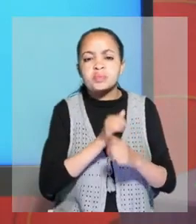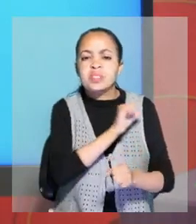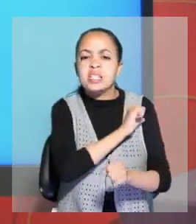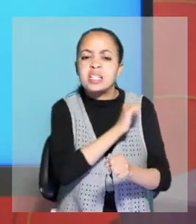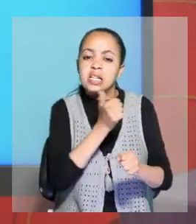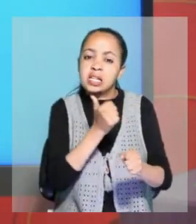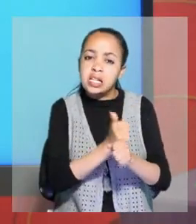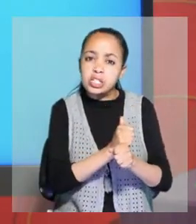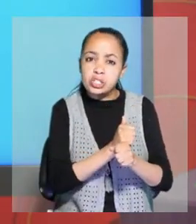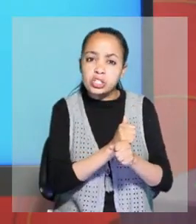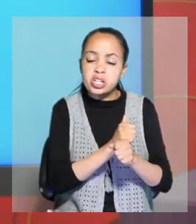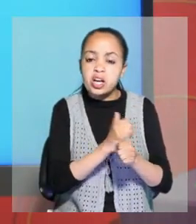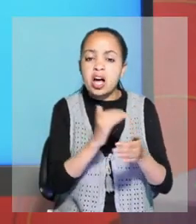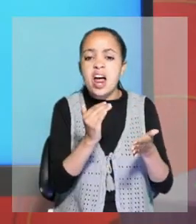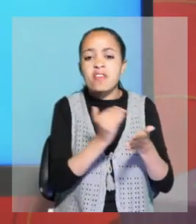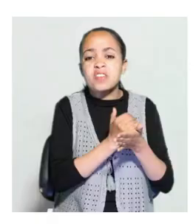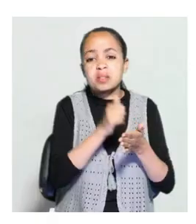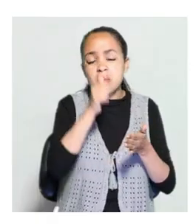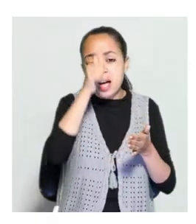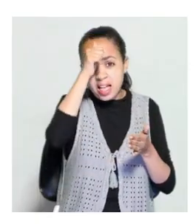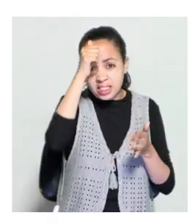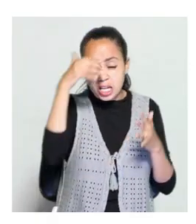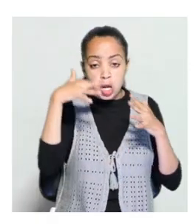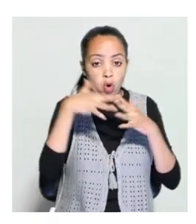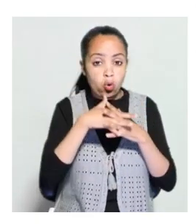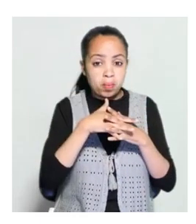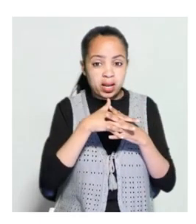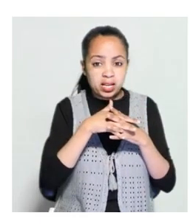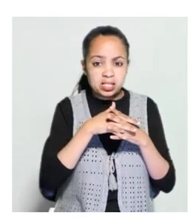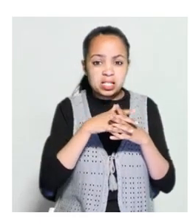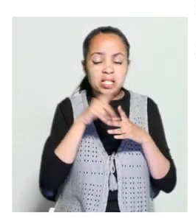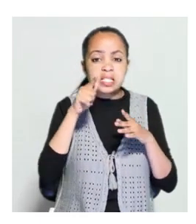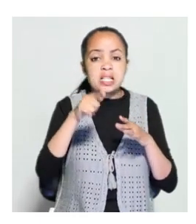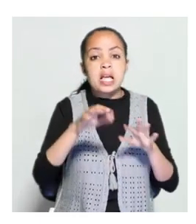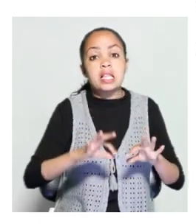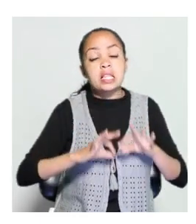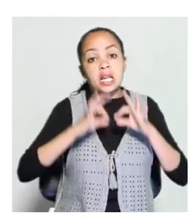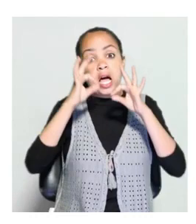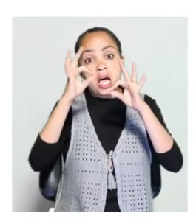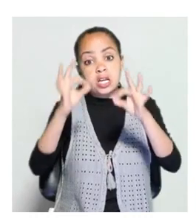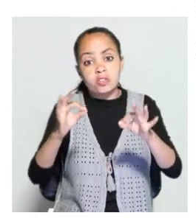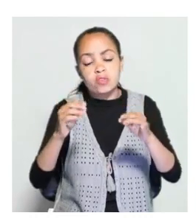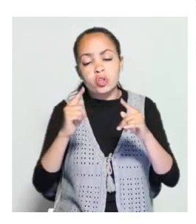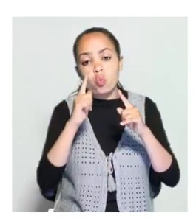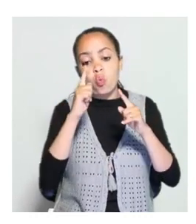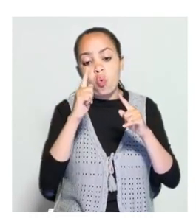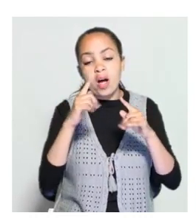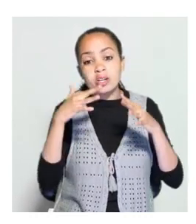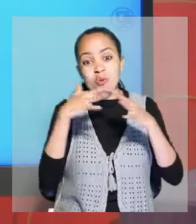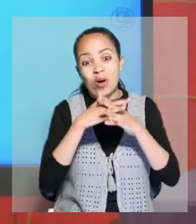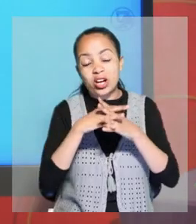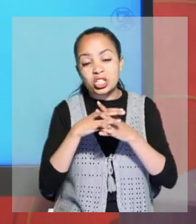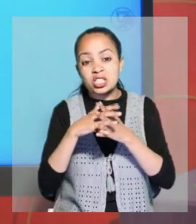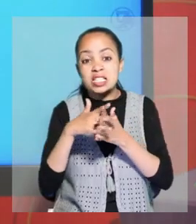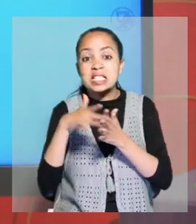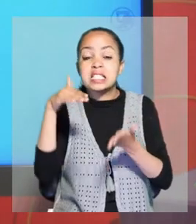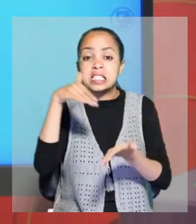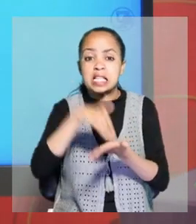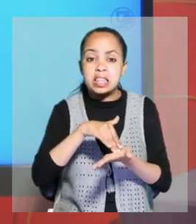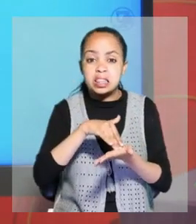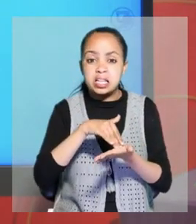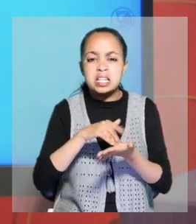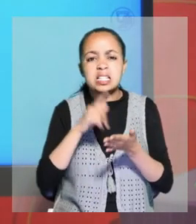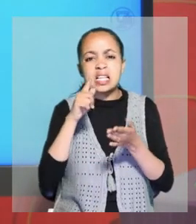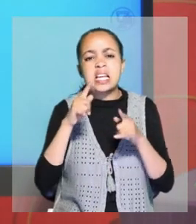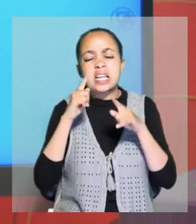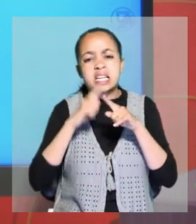Energy harvested by antenna complex here, they are transferred to one reaction center molecule. There